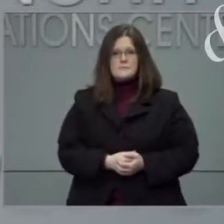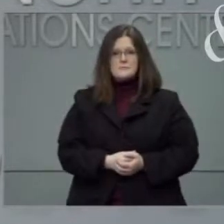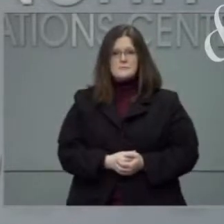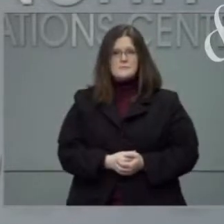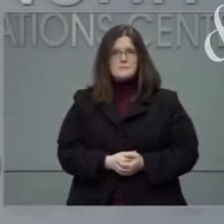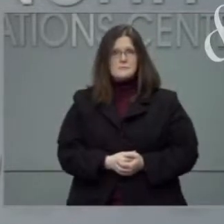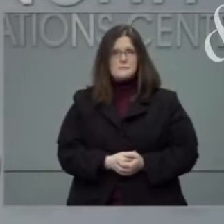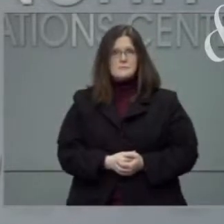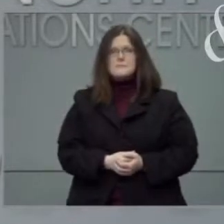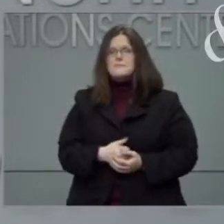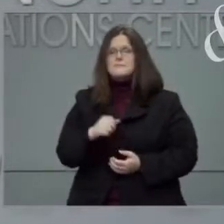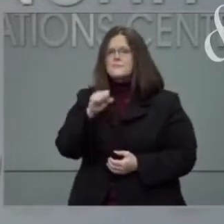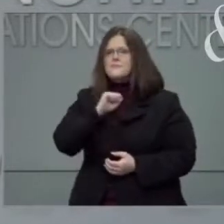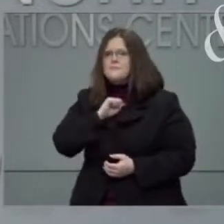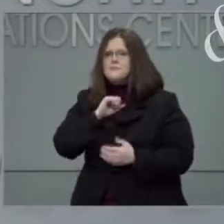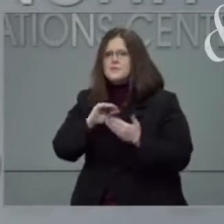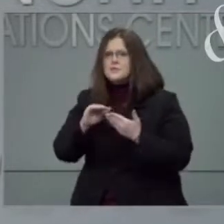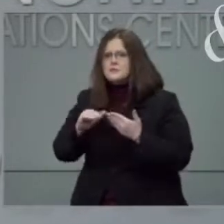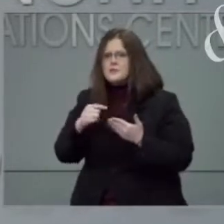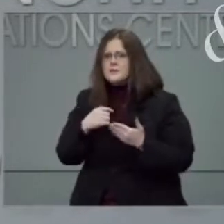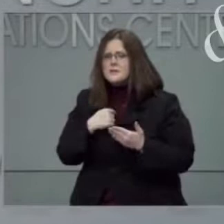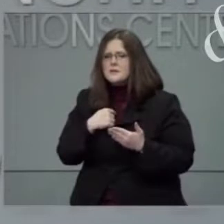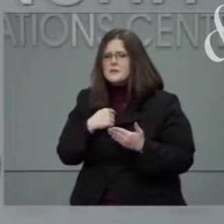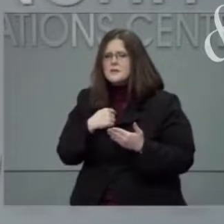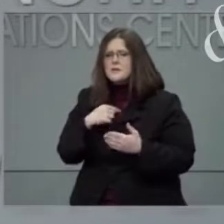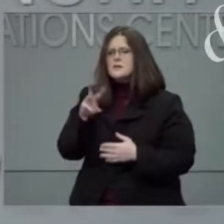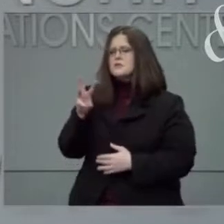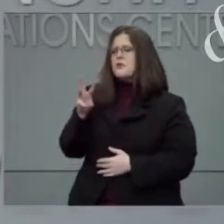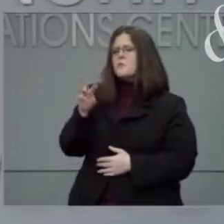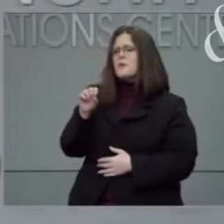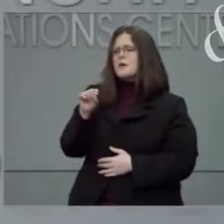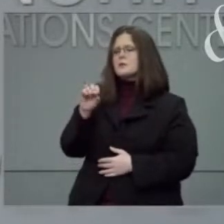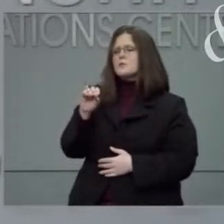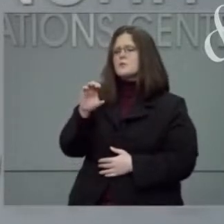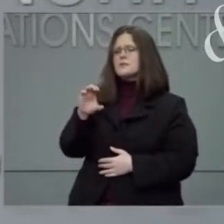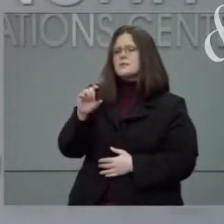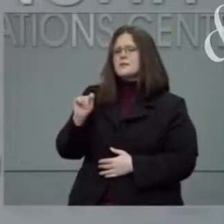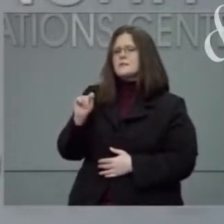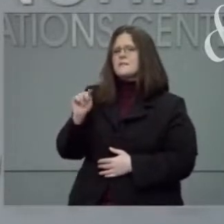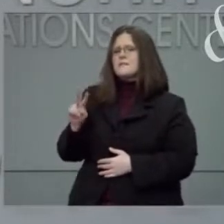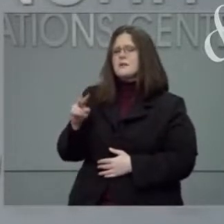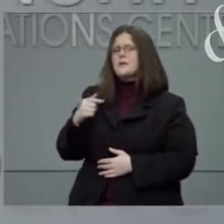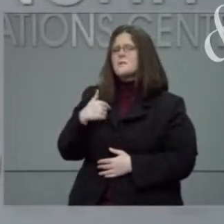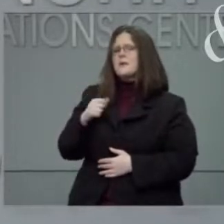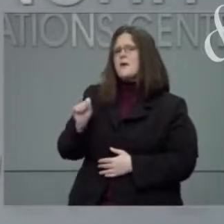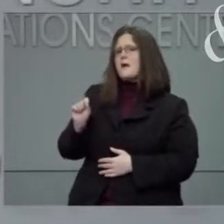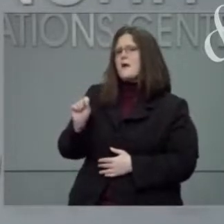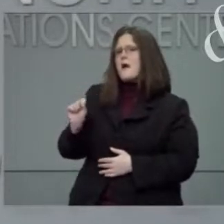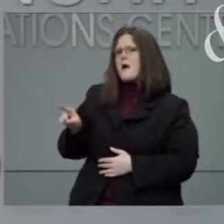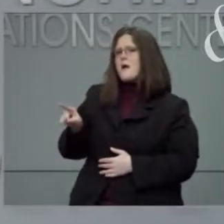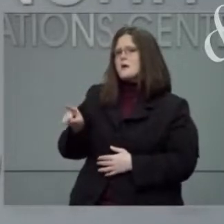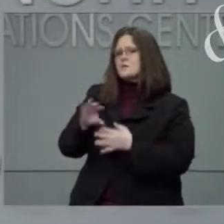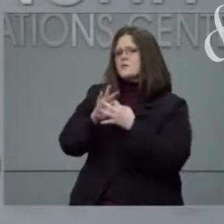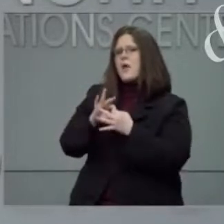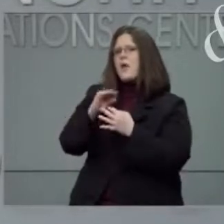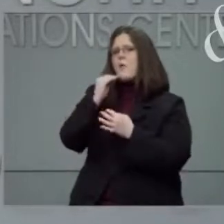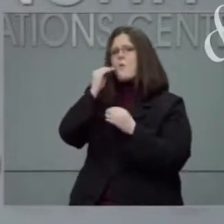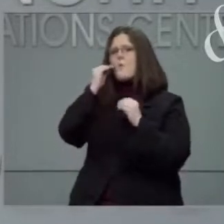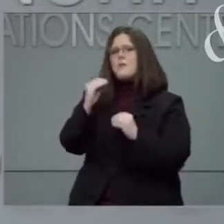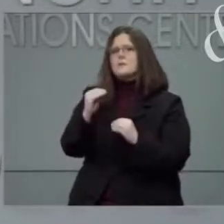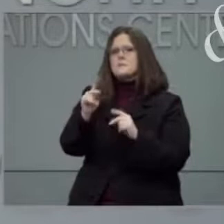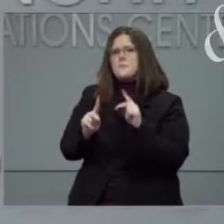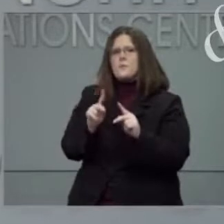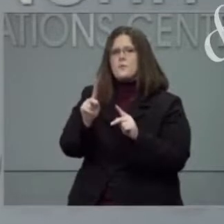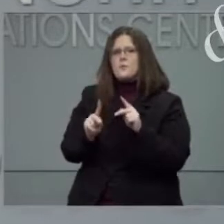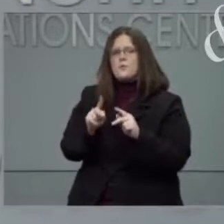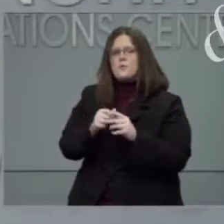Governor Ken Lemon, WSOC TV. I did want to ask one question in regards to the homeless. And the question is, did